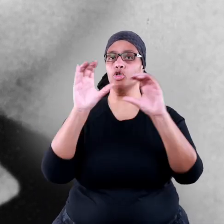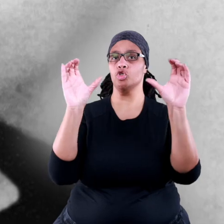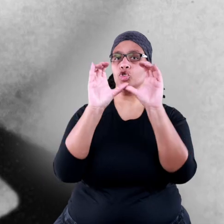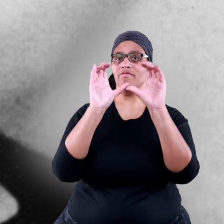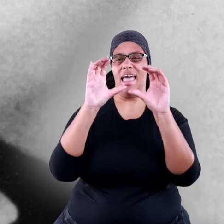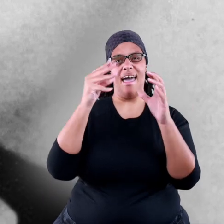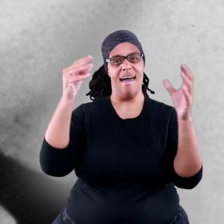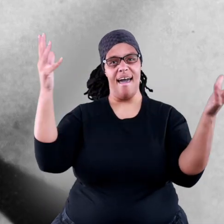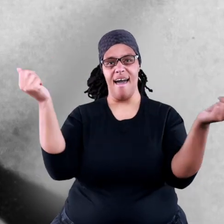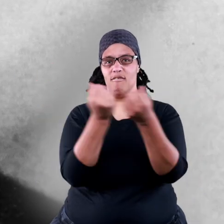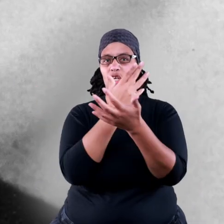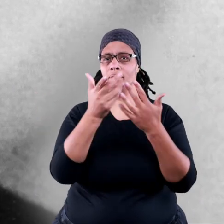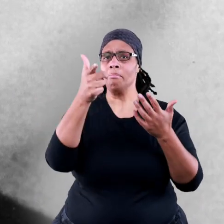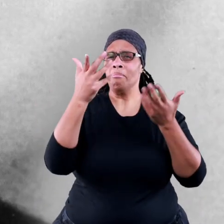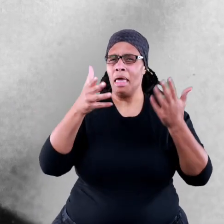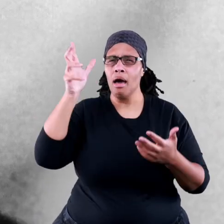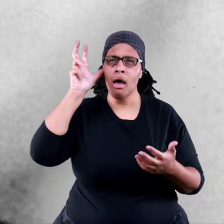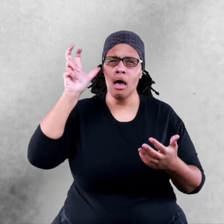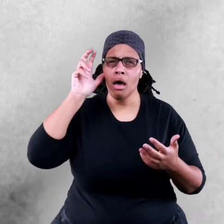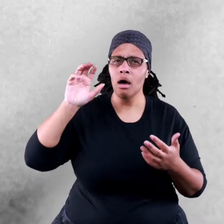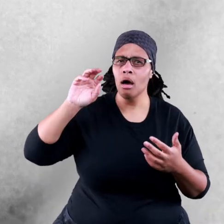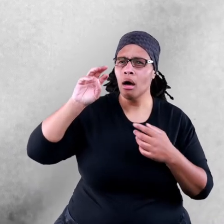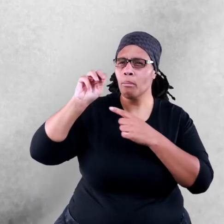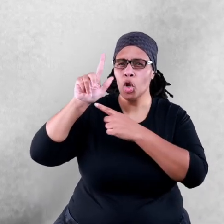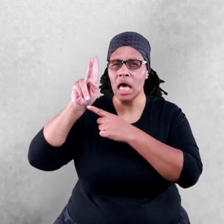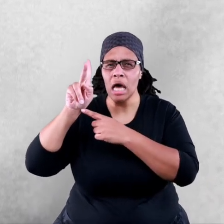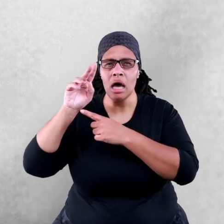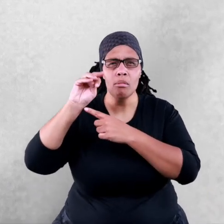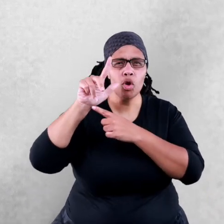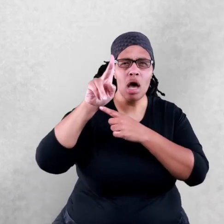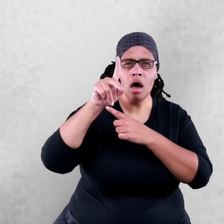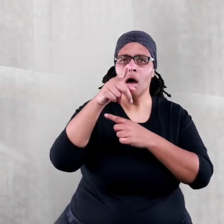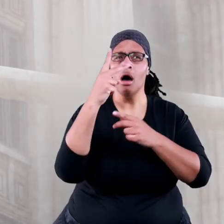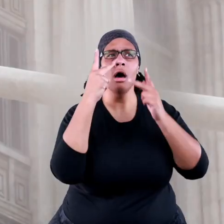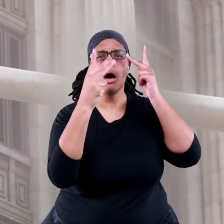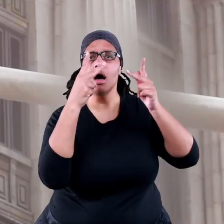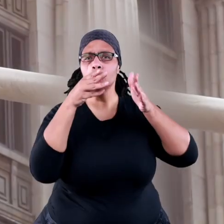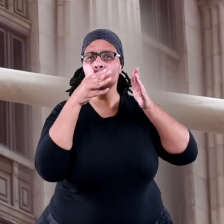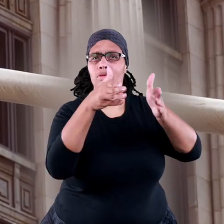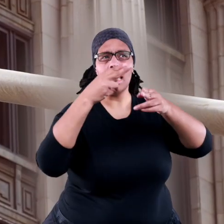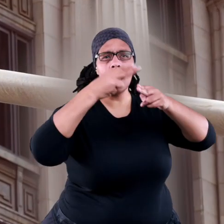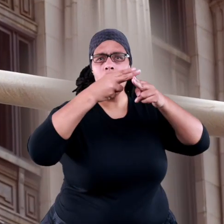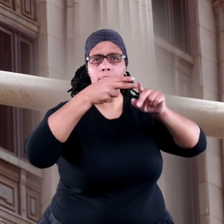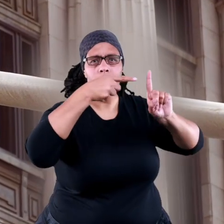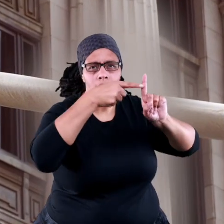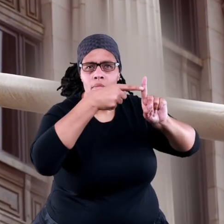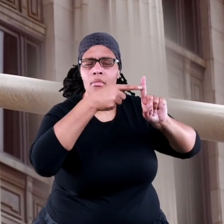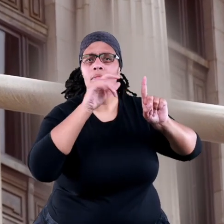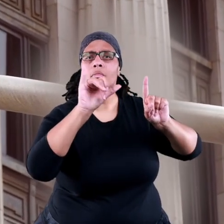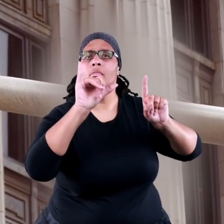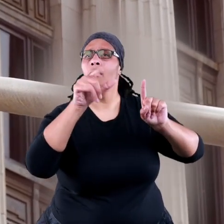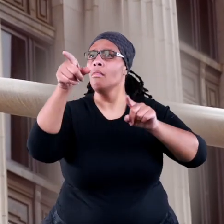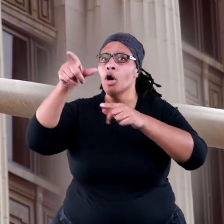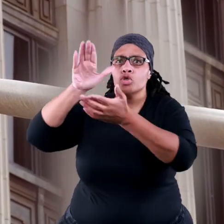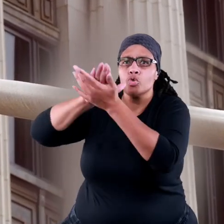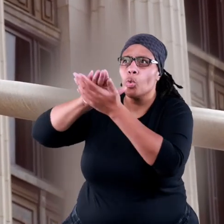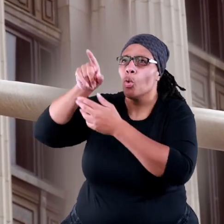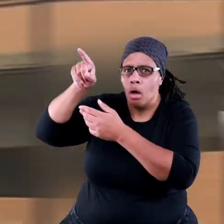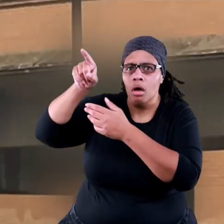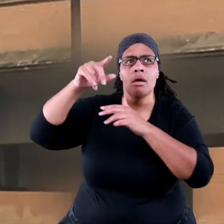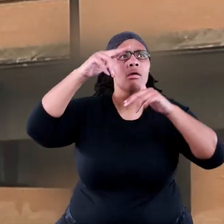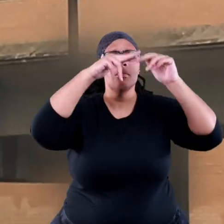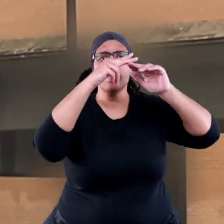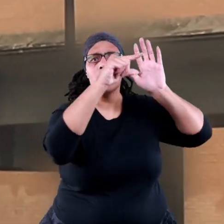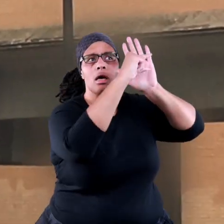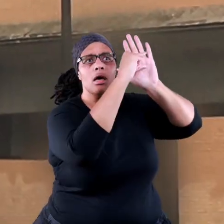certificate and everything. You may have heard the name Martin Luther King Jr. You may have seen a street named after him, or